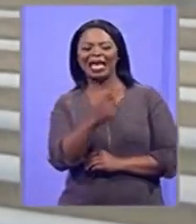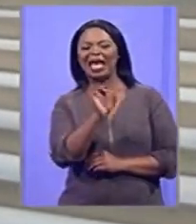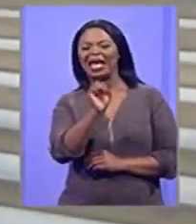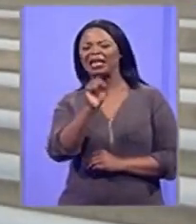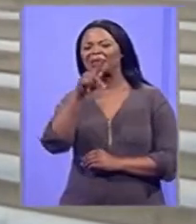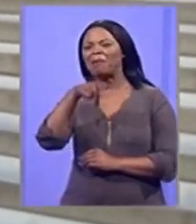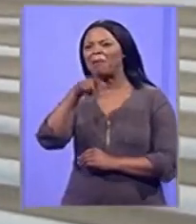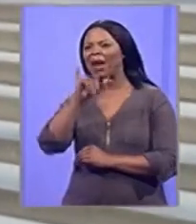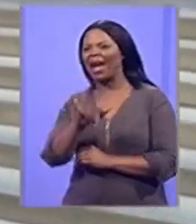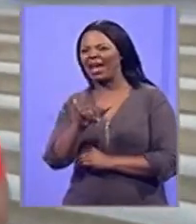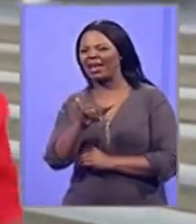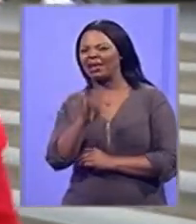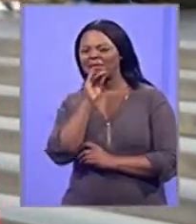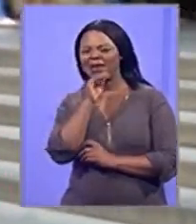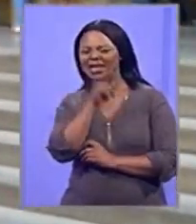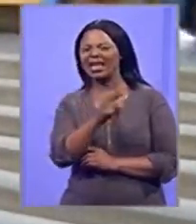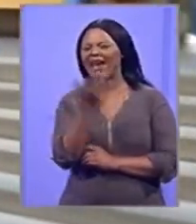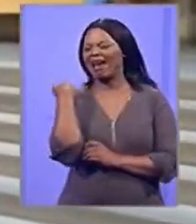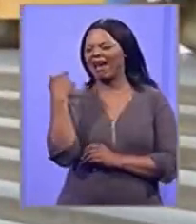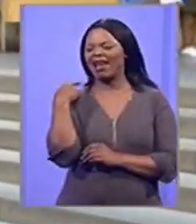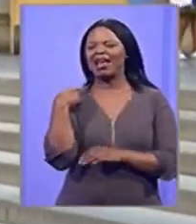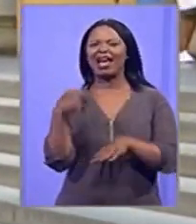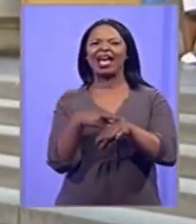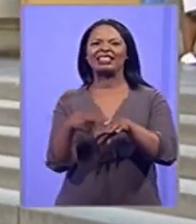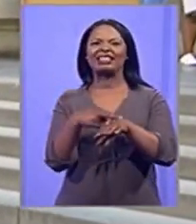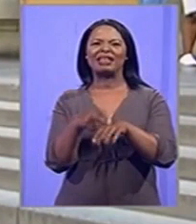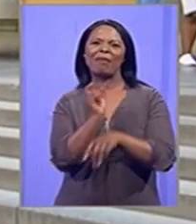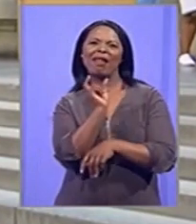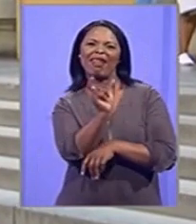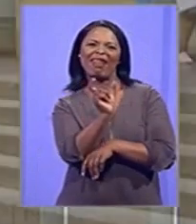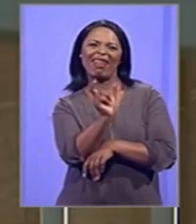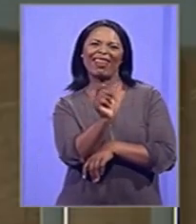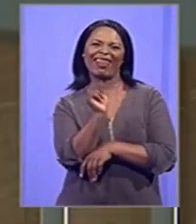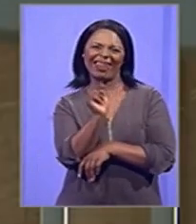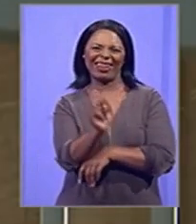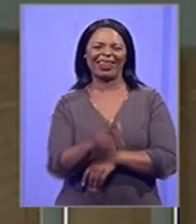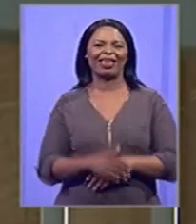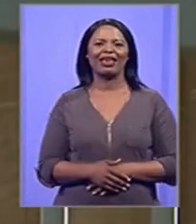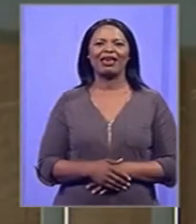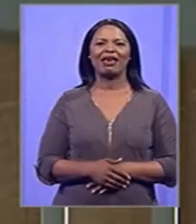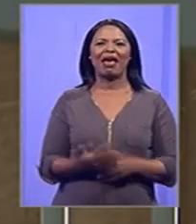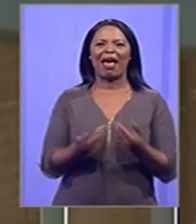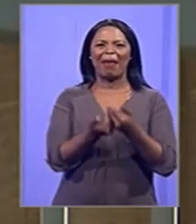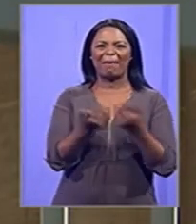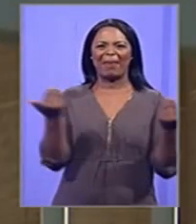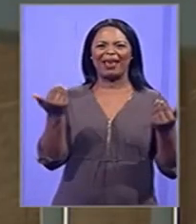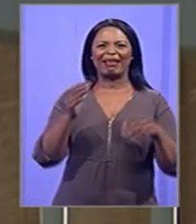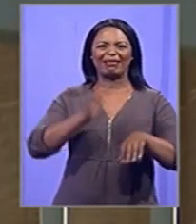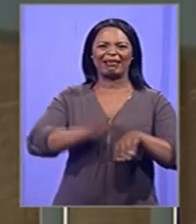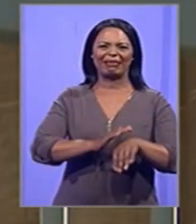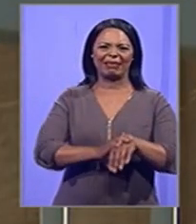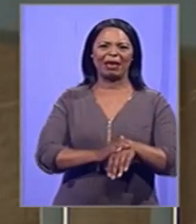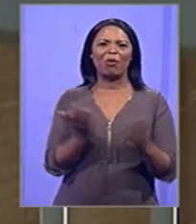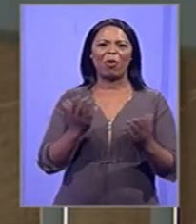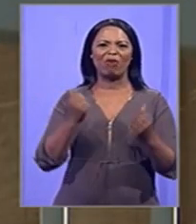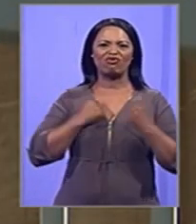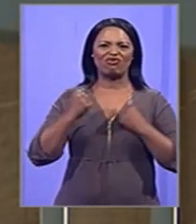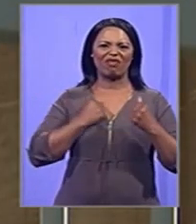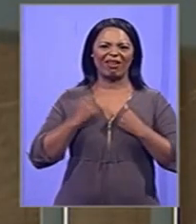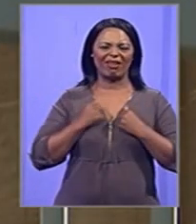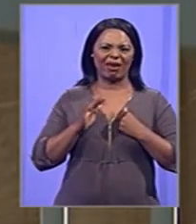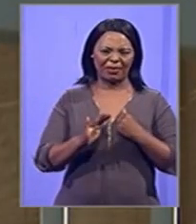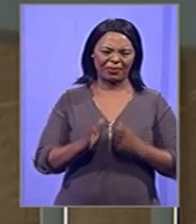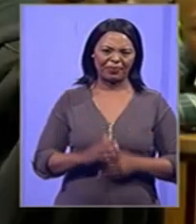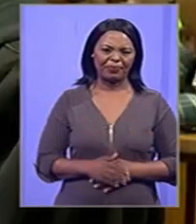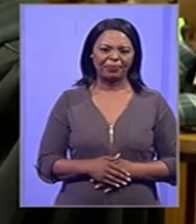šomišwa bošaedi ke morafe wa Mahutu go ya morafeng wa Matutsi nakong ya dintwa tša bana ba thari ka Rwanda. Stripped to